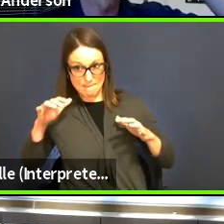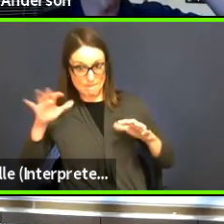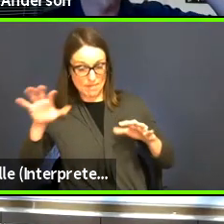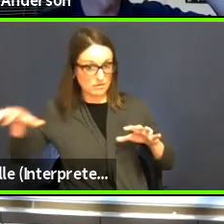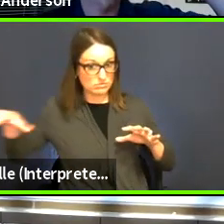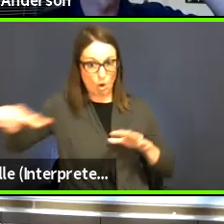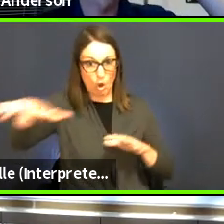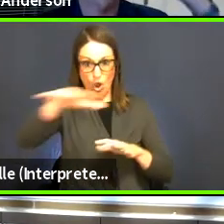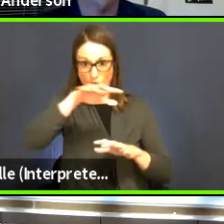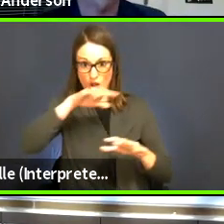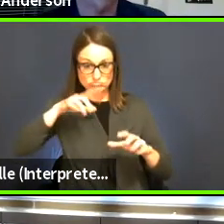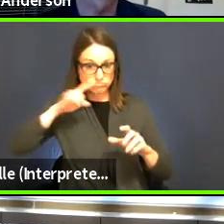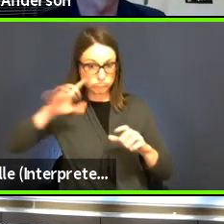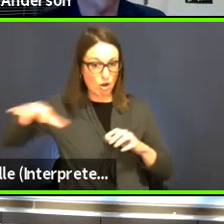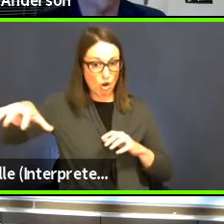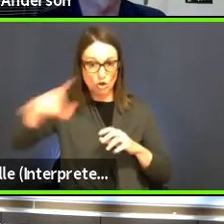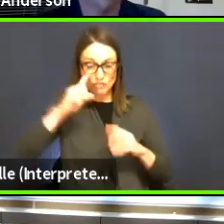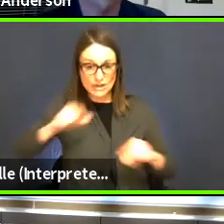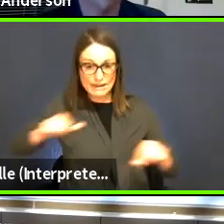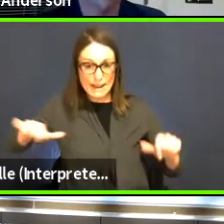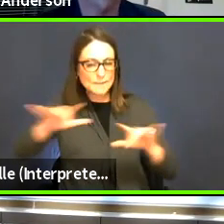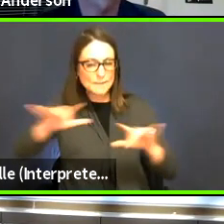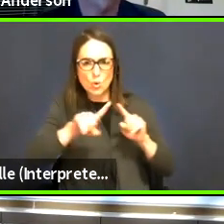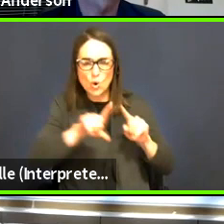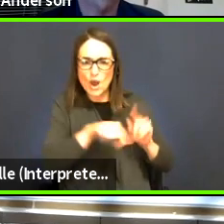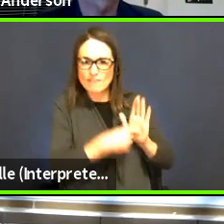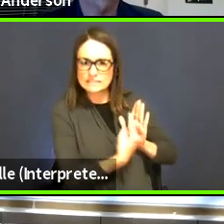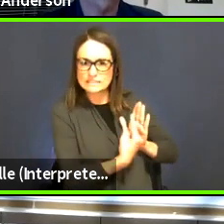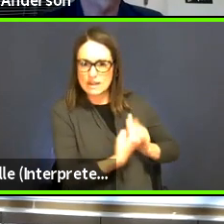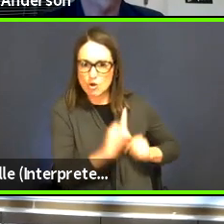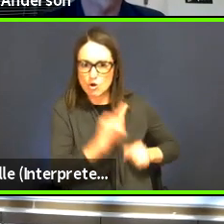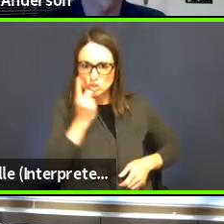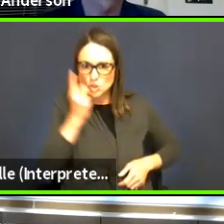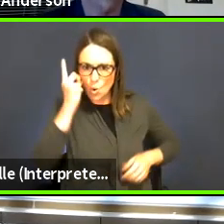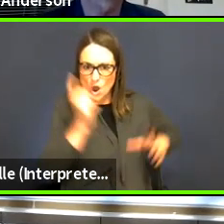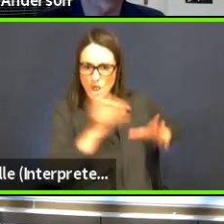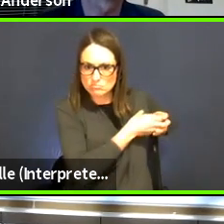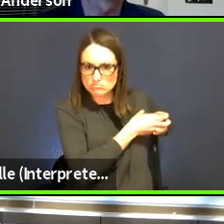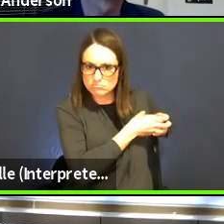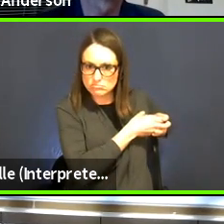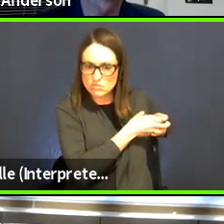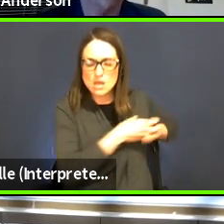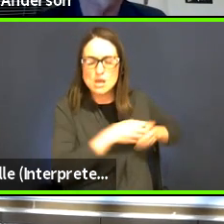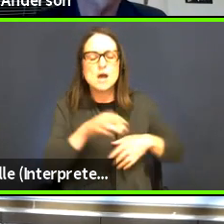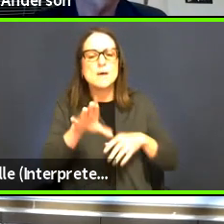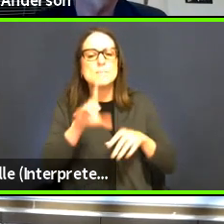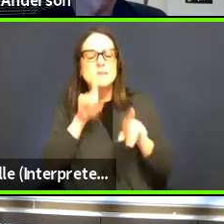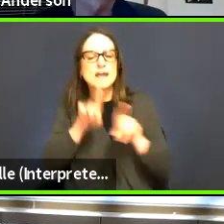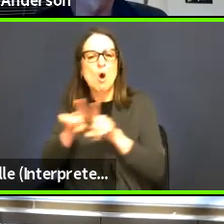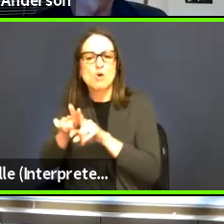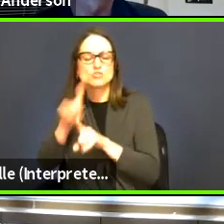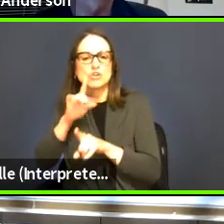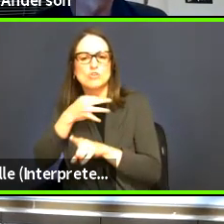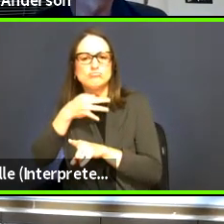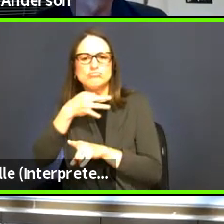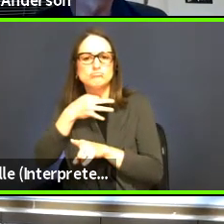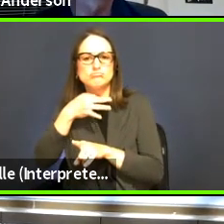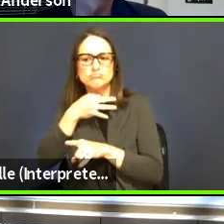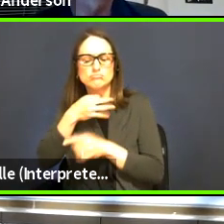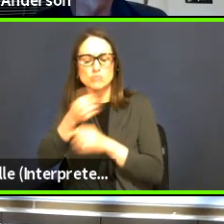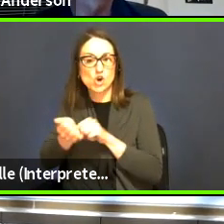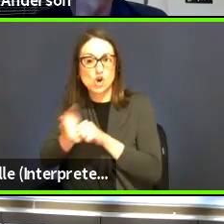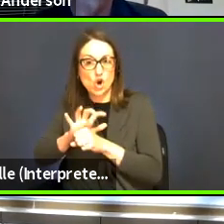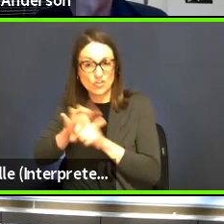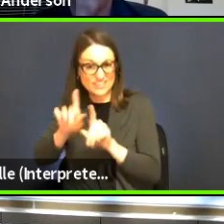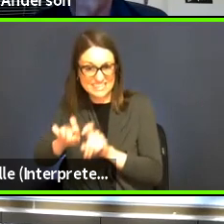them in a single dorm away from the rest of the students? And then could you also speak to the availability of COVID testing